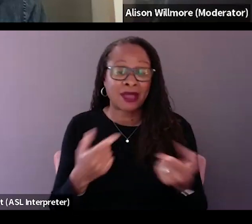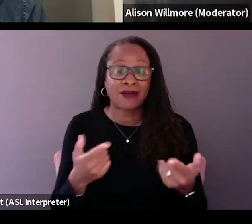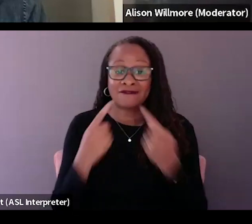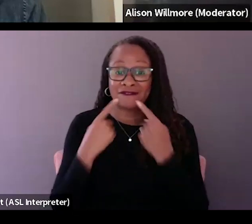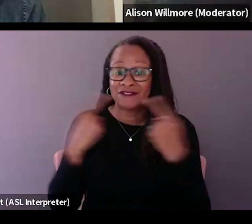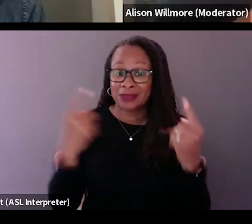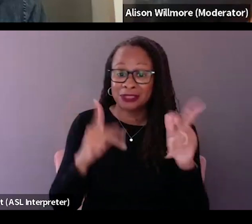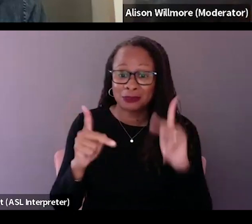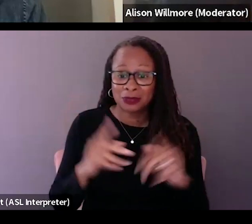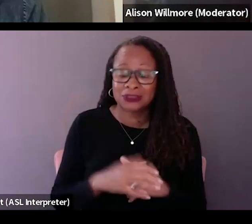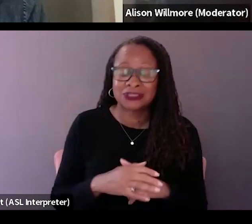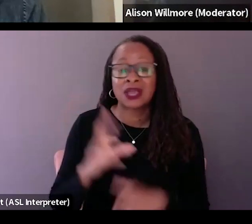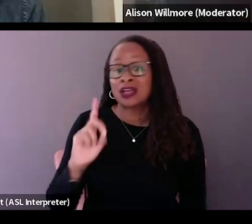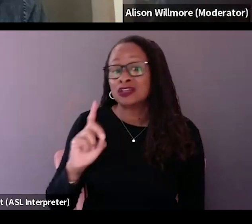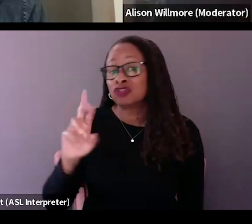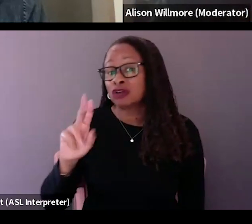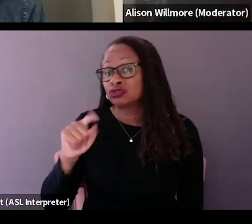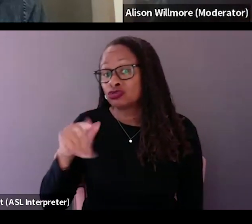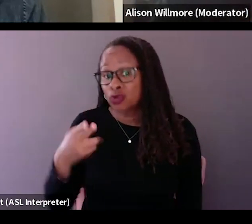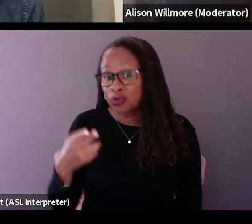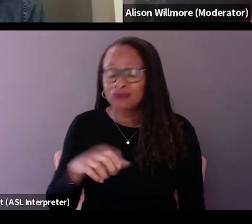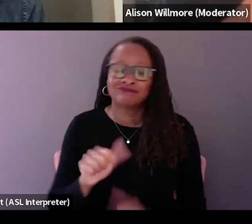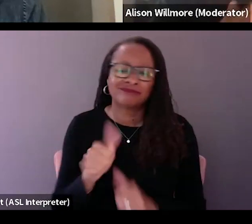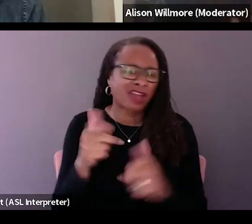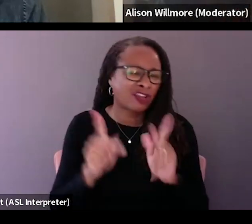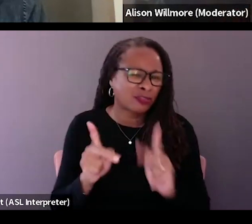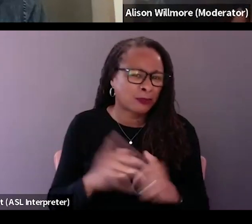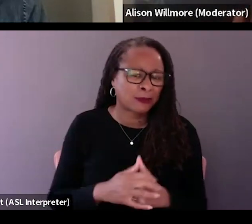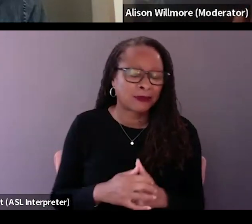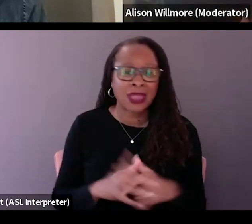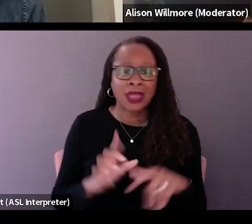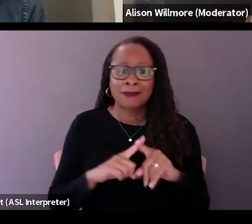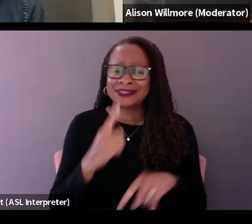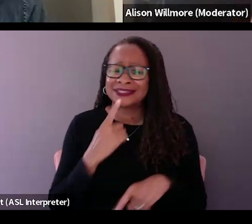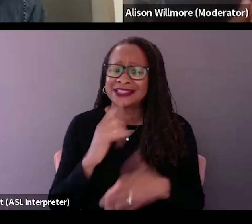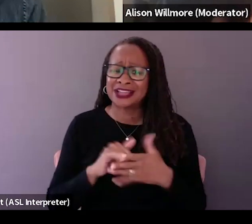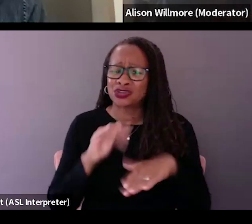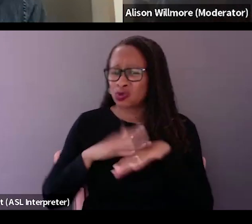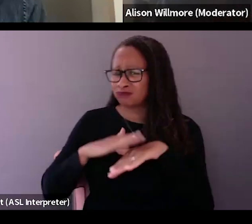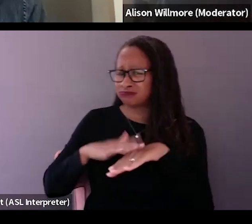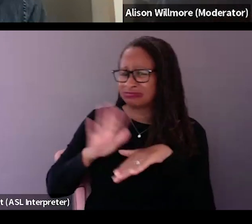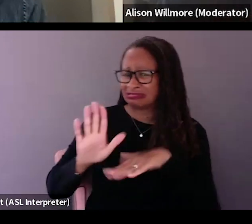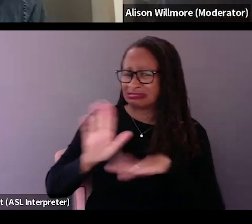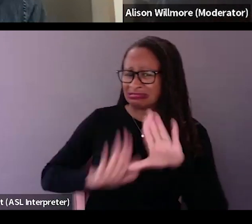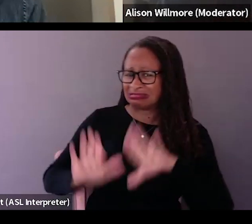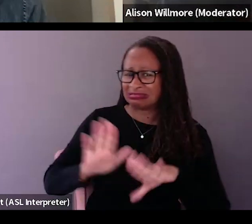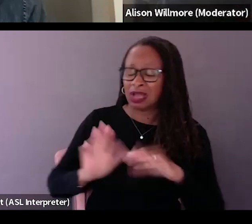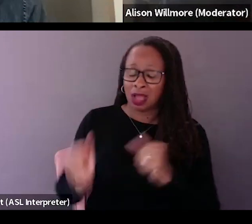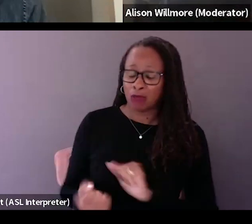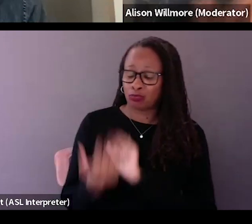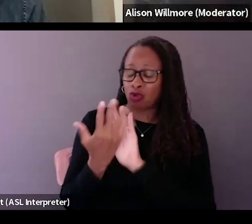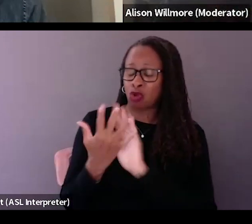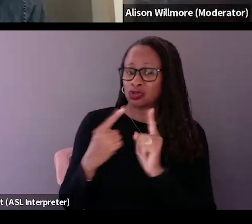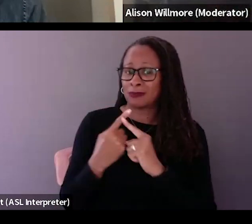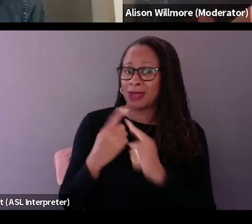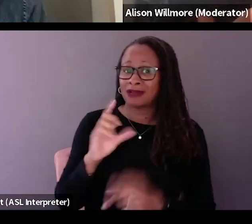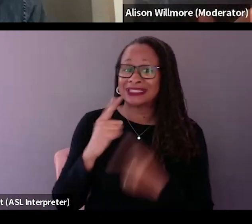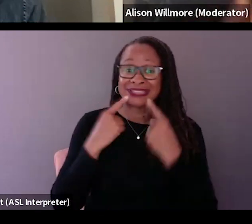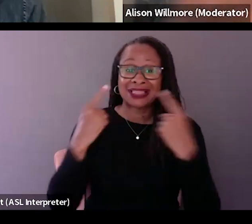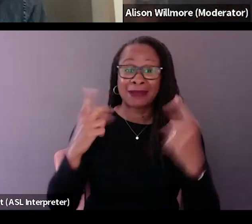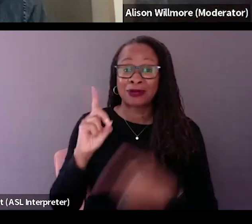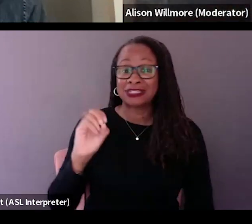Ruth. But you've also said that you've been wary when approached about celebrity doc projects, which there do seem